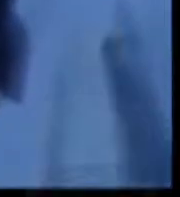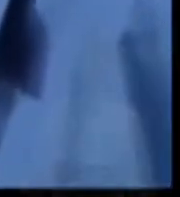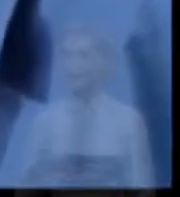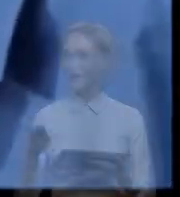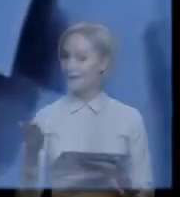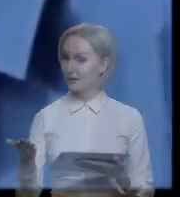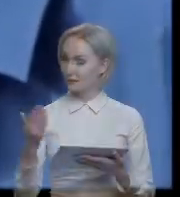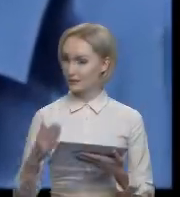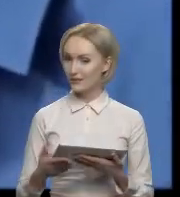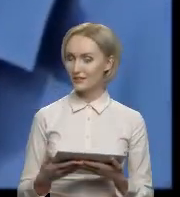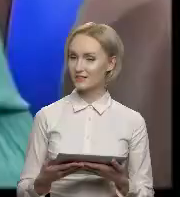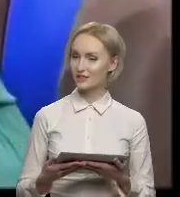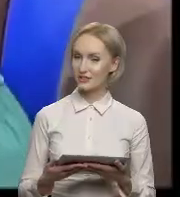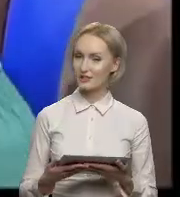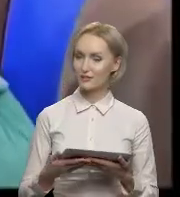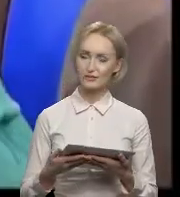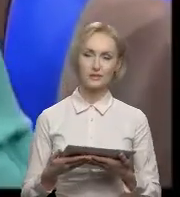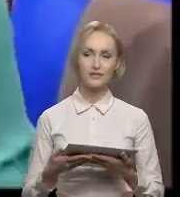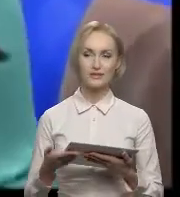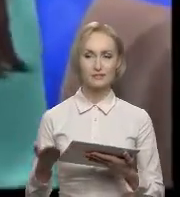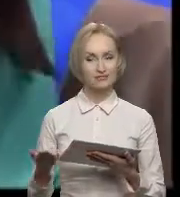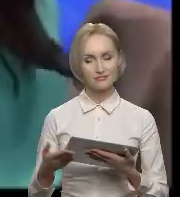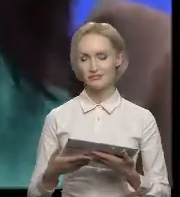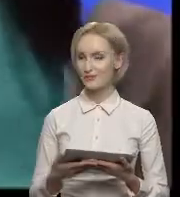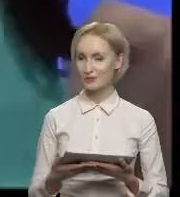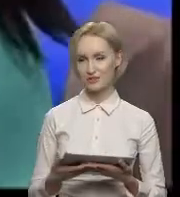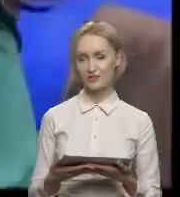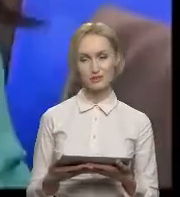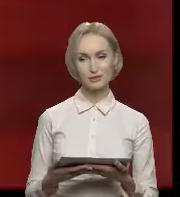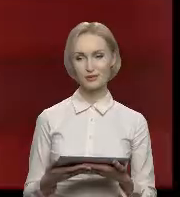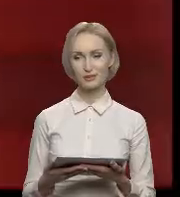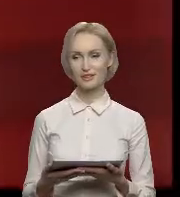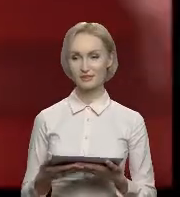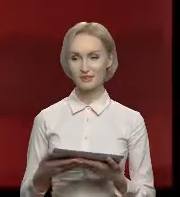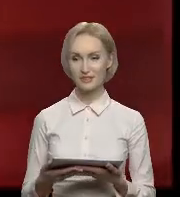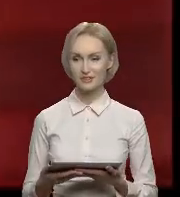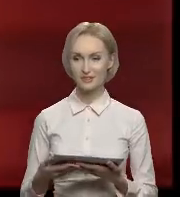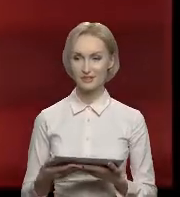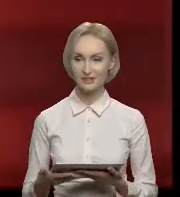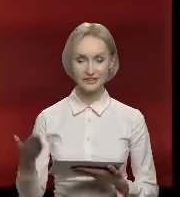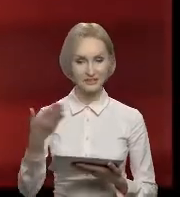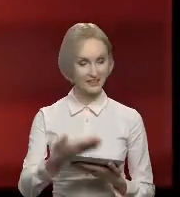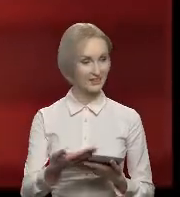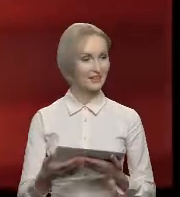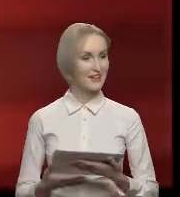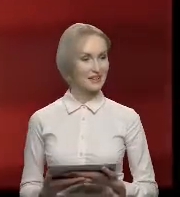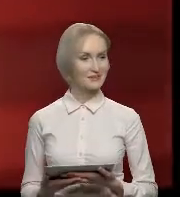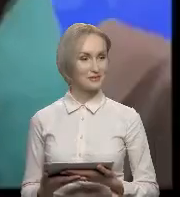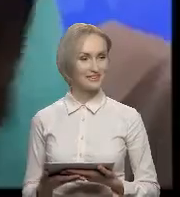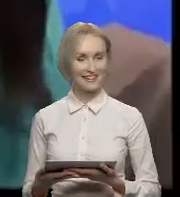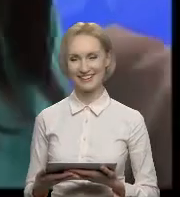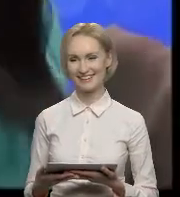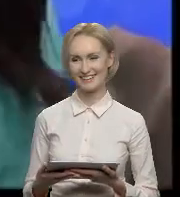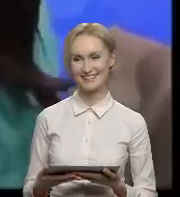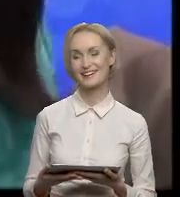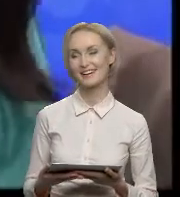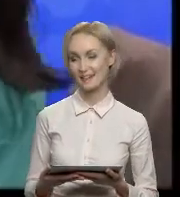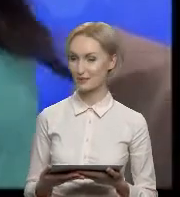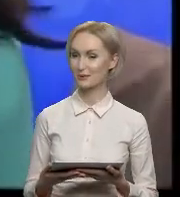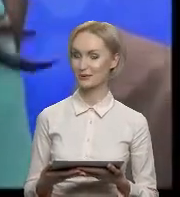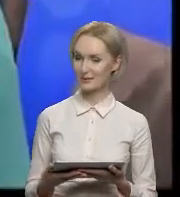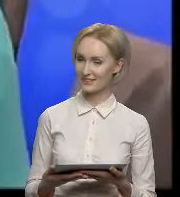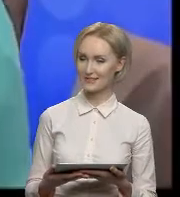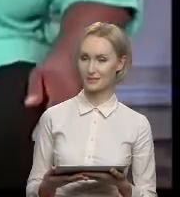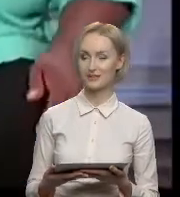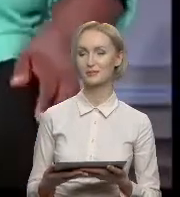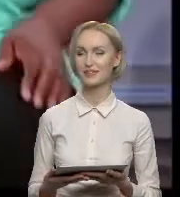system. And then do you want to be the daddy? I asked you to come with me. I don't even want to. You know what? Do you want to be? I ain't